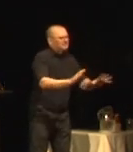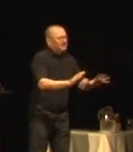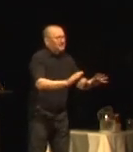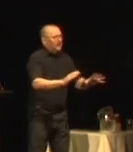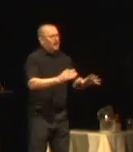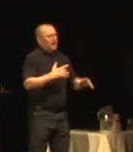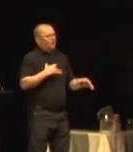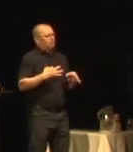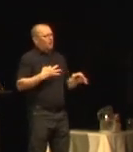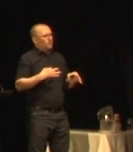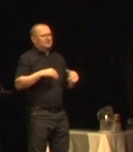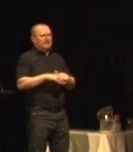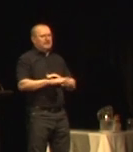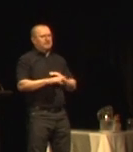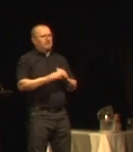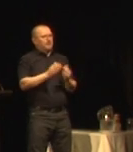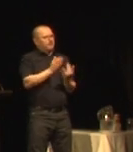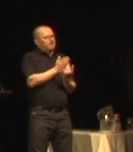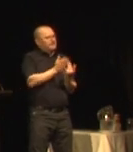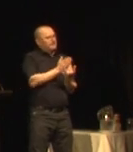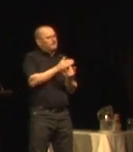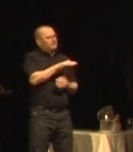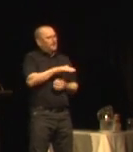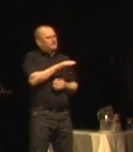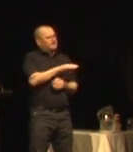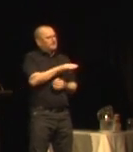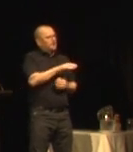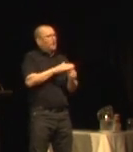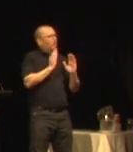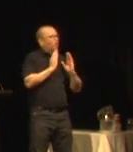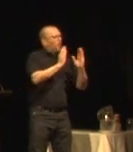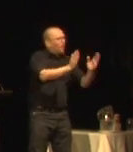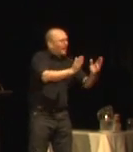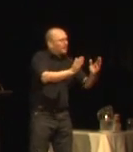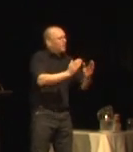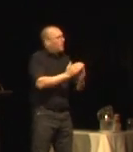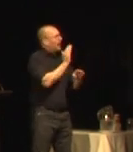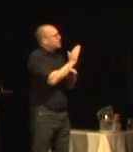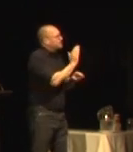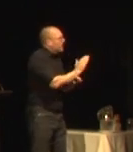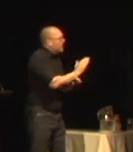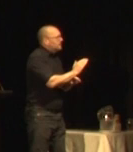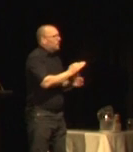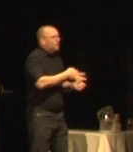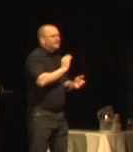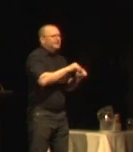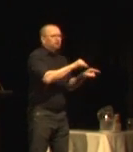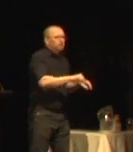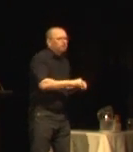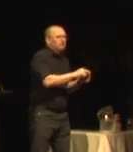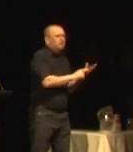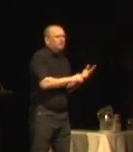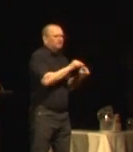outside. I think as a newcomer, as a scrappy newcomer, that's where there's a bit of, Harry Houdini said, there's always a little